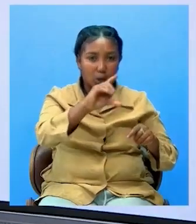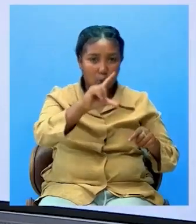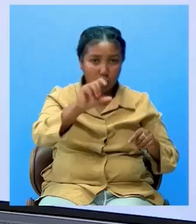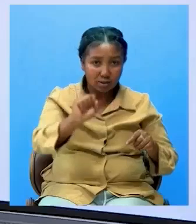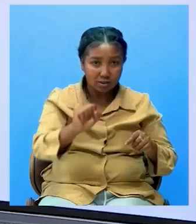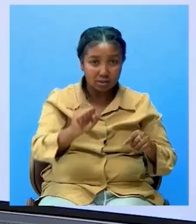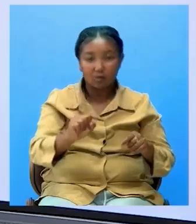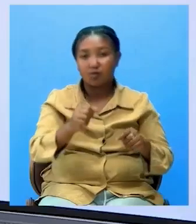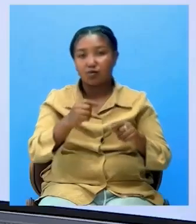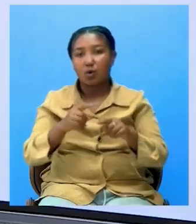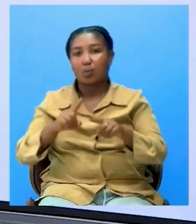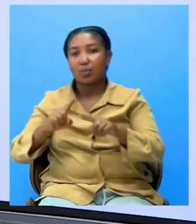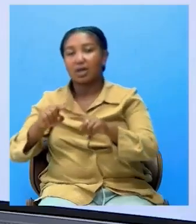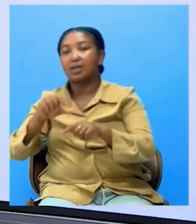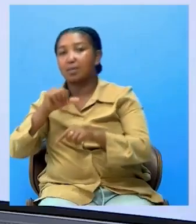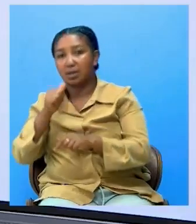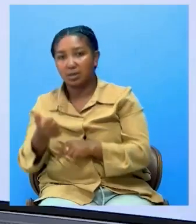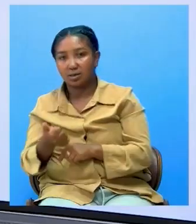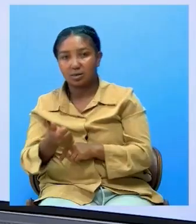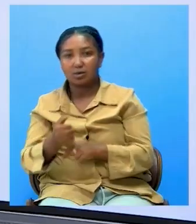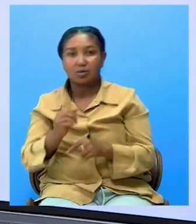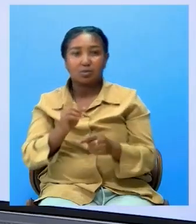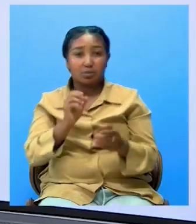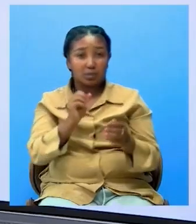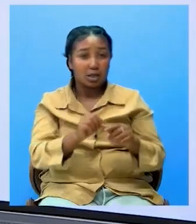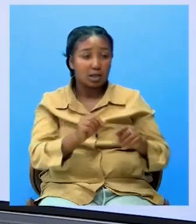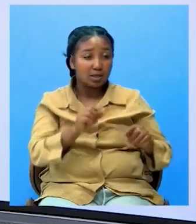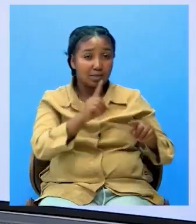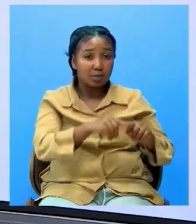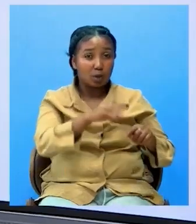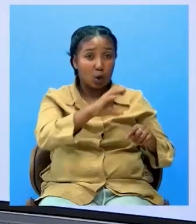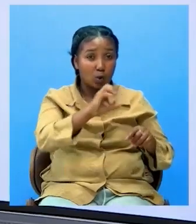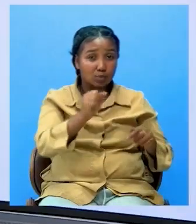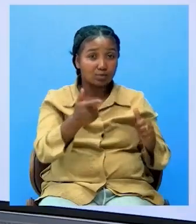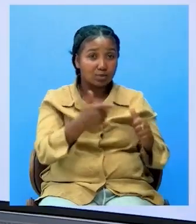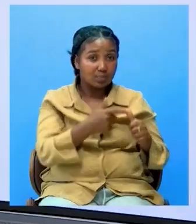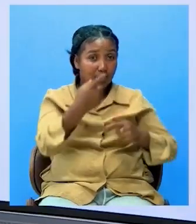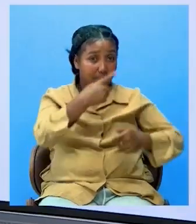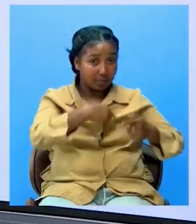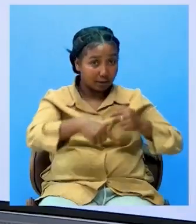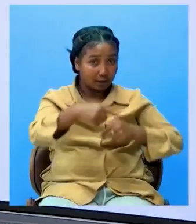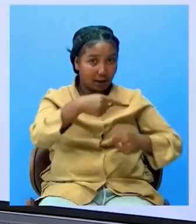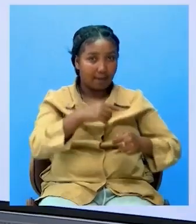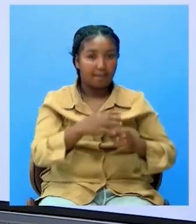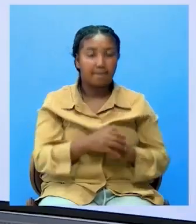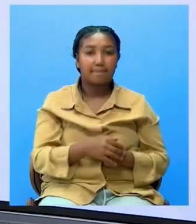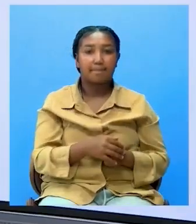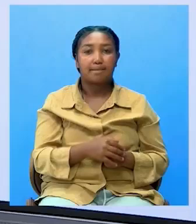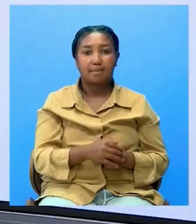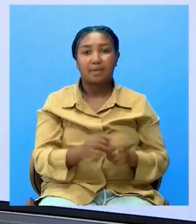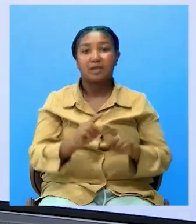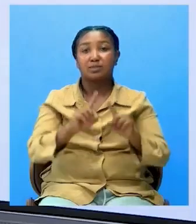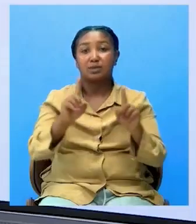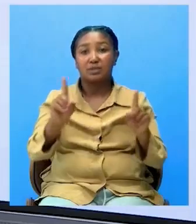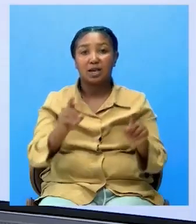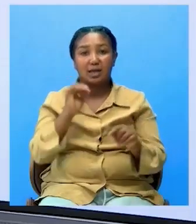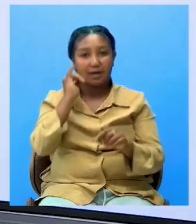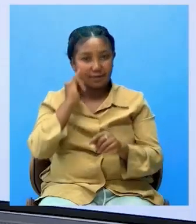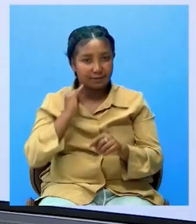clauses, especially if dependent clause comes as the beginning of the sentence, especially